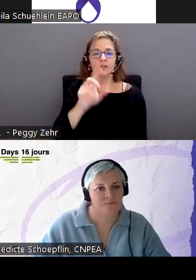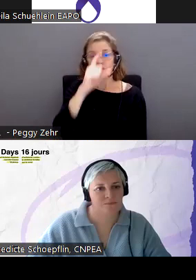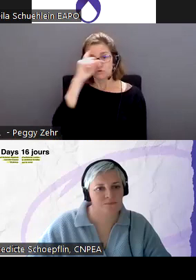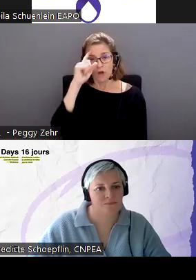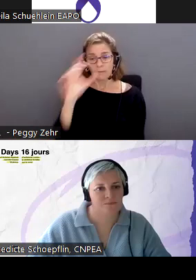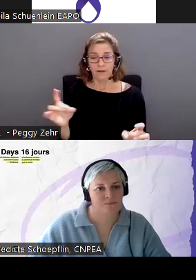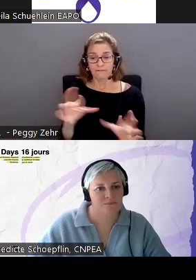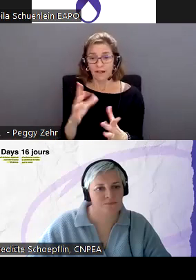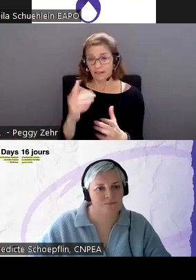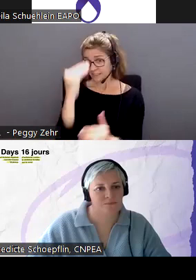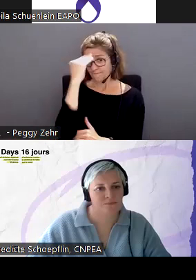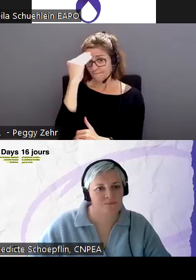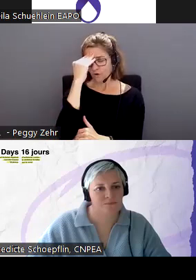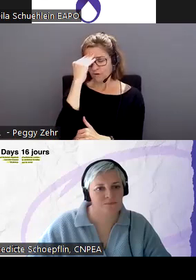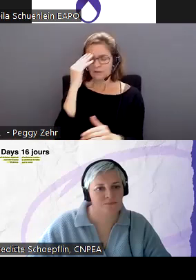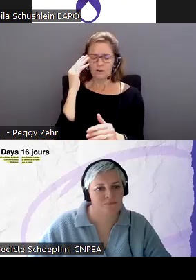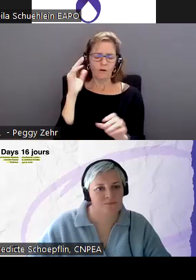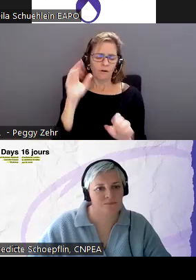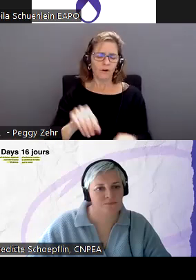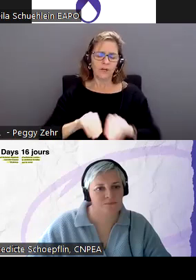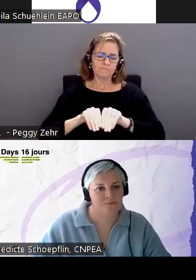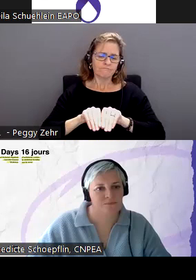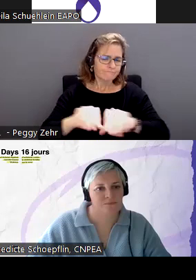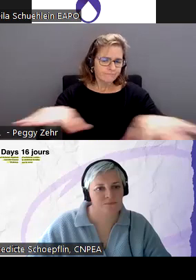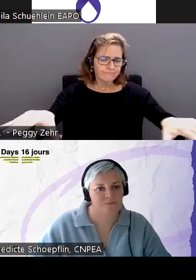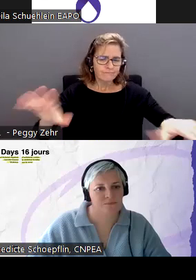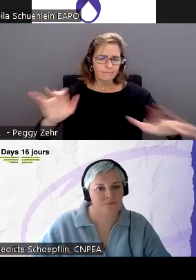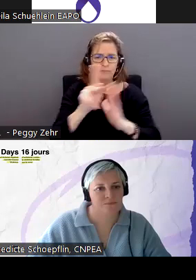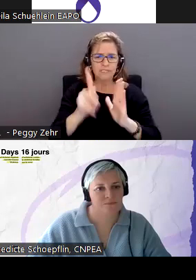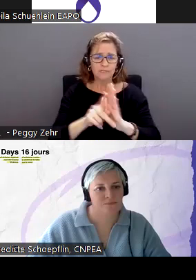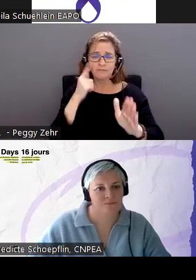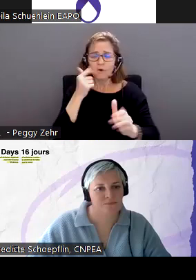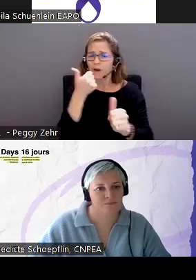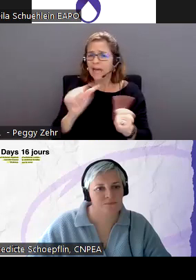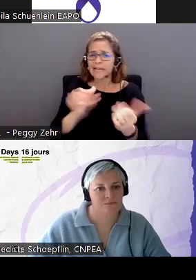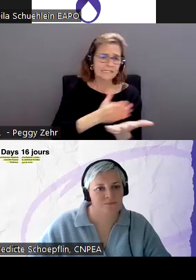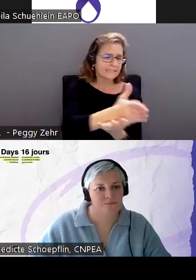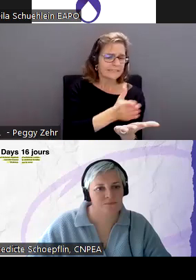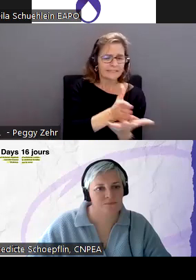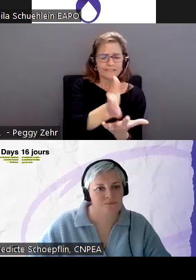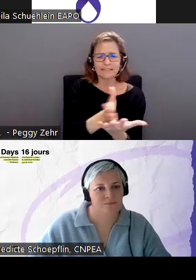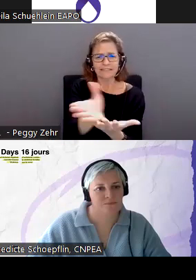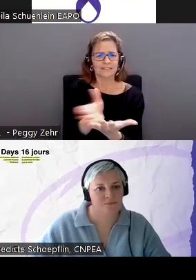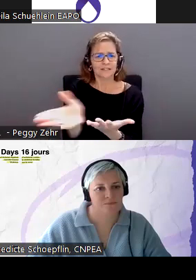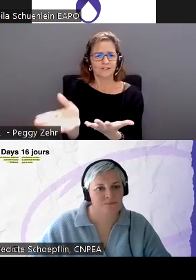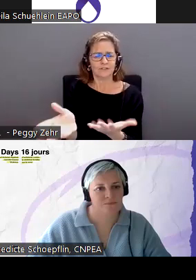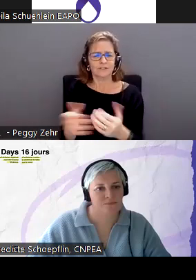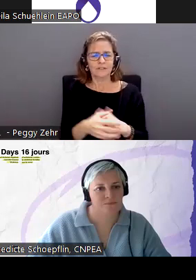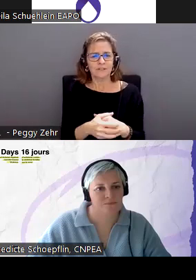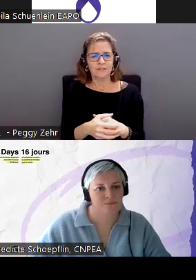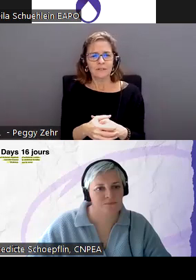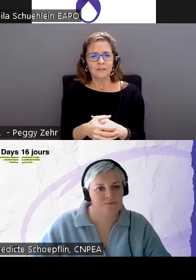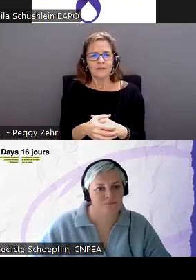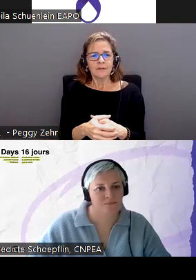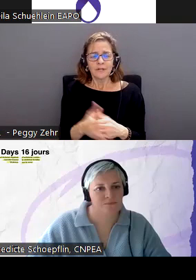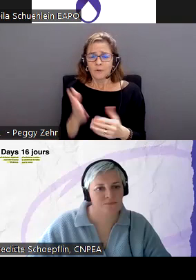mandates because they're simple in some ways. And they build off of all the trauma-informed